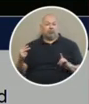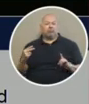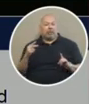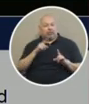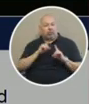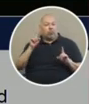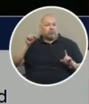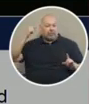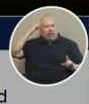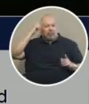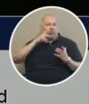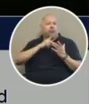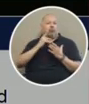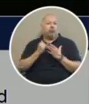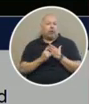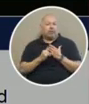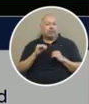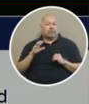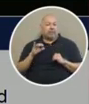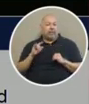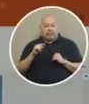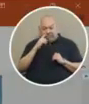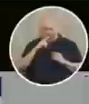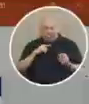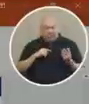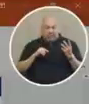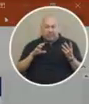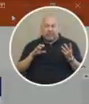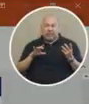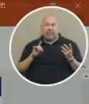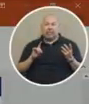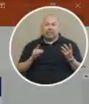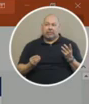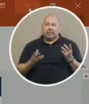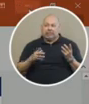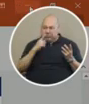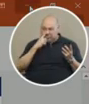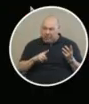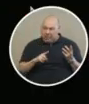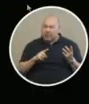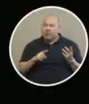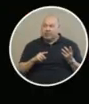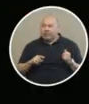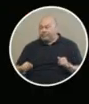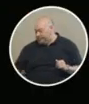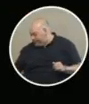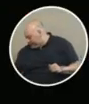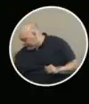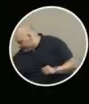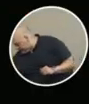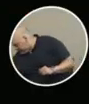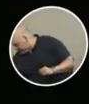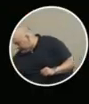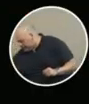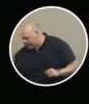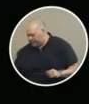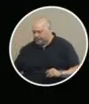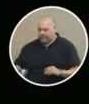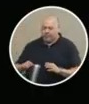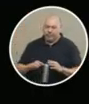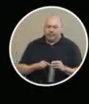capital projects. So IT, if you'd bring up those CID slides. Robert, I can bring them up. I have them here on my